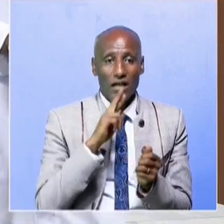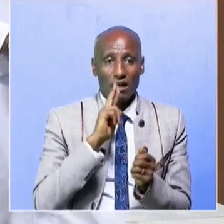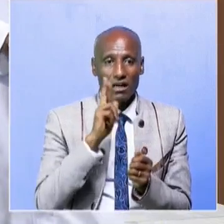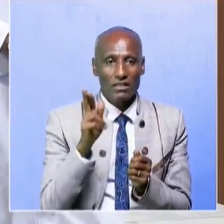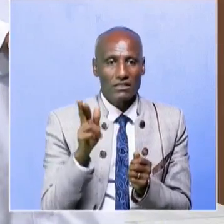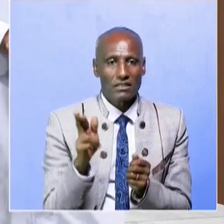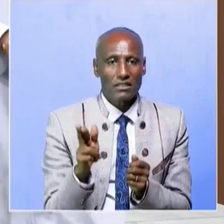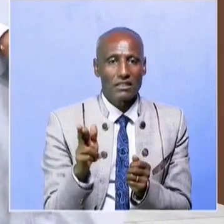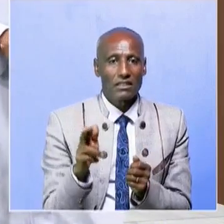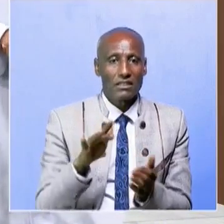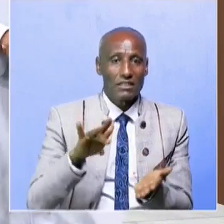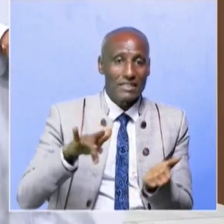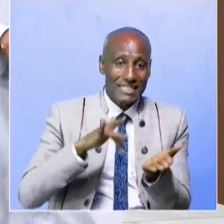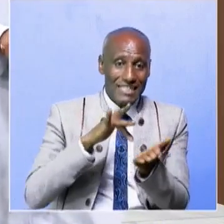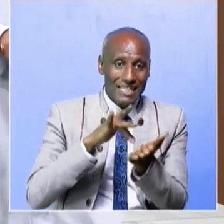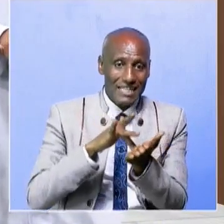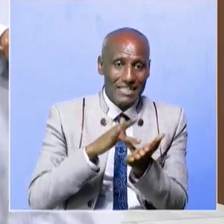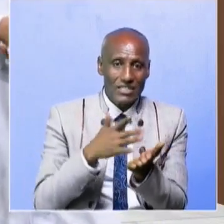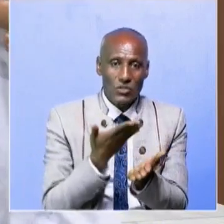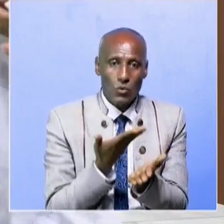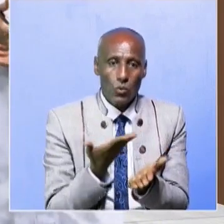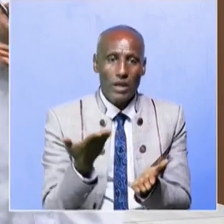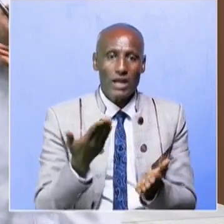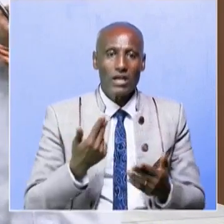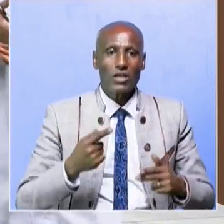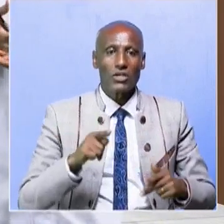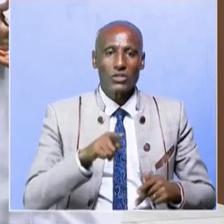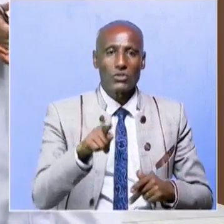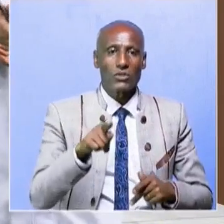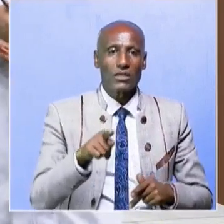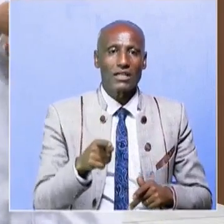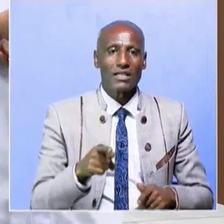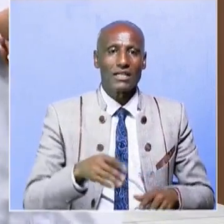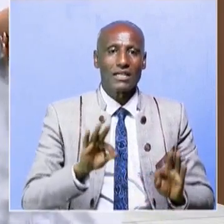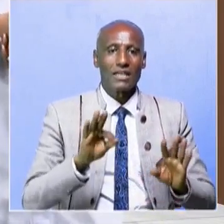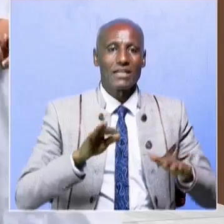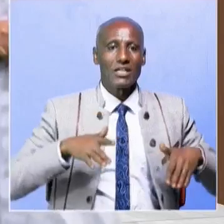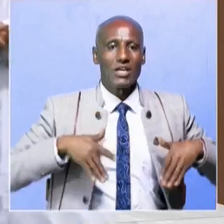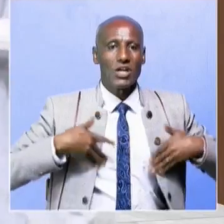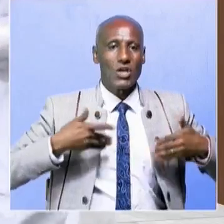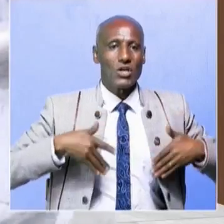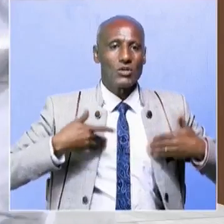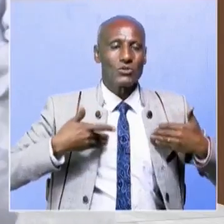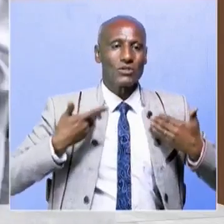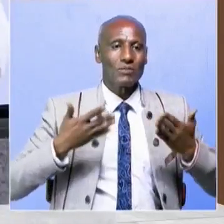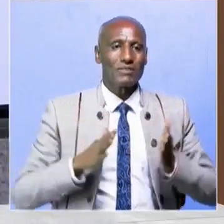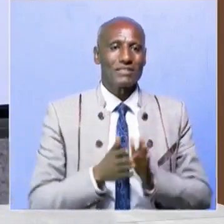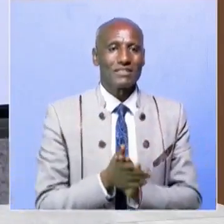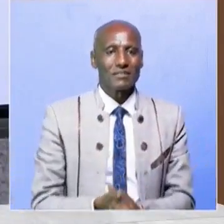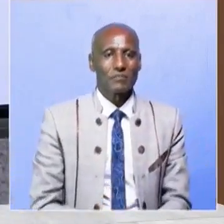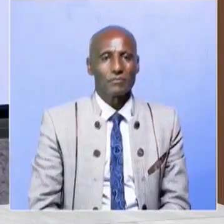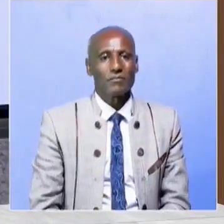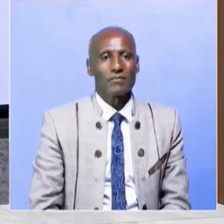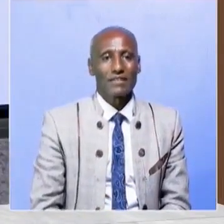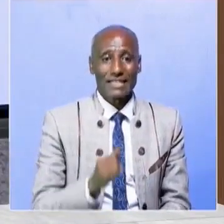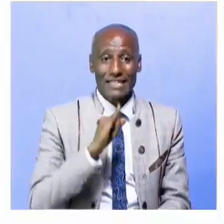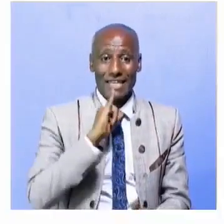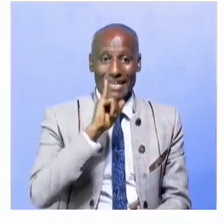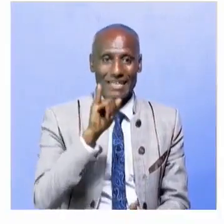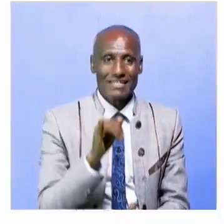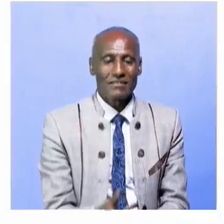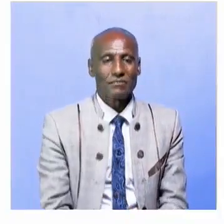are centers where you can have a lot of joy and enjoyment. So recreation